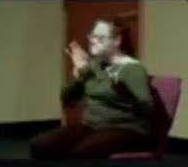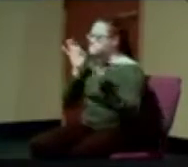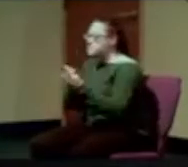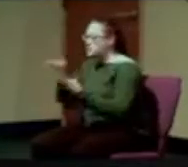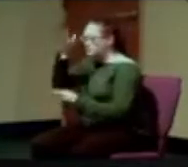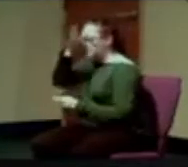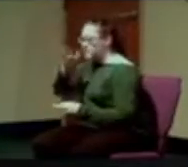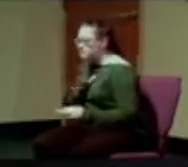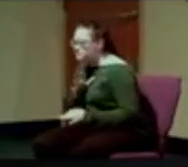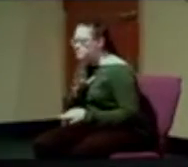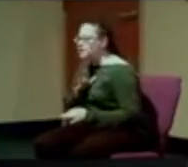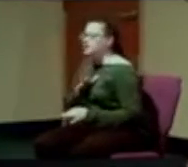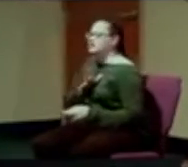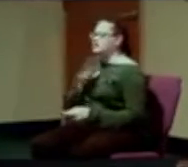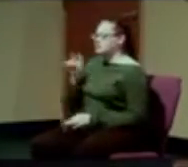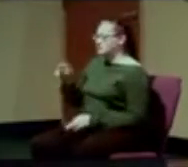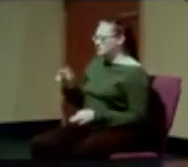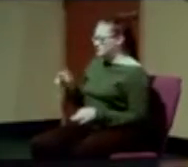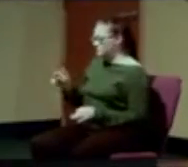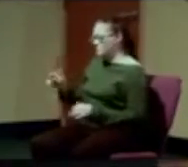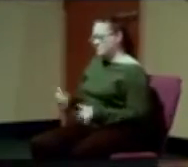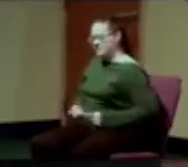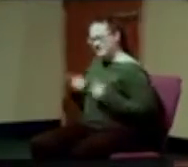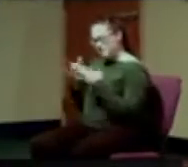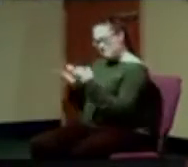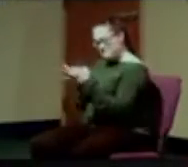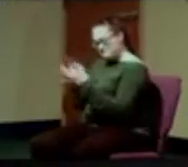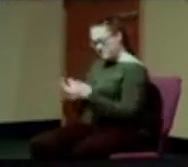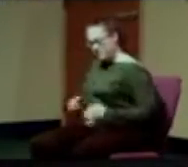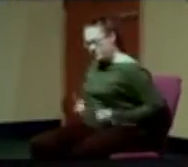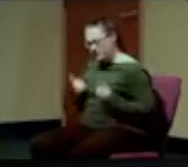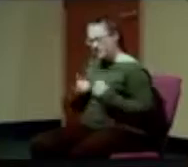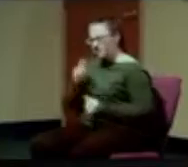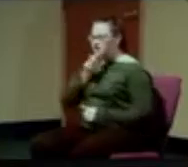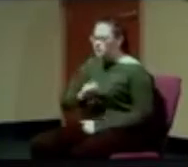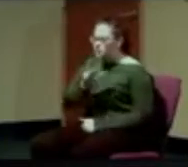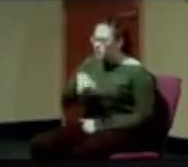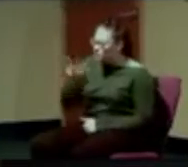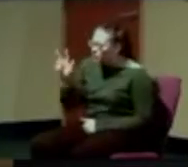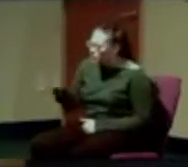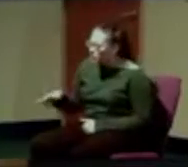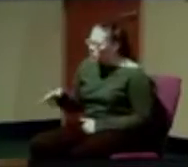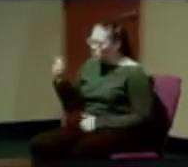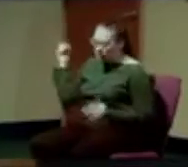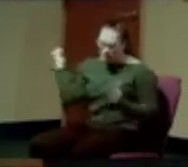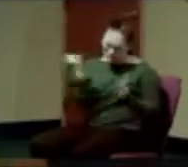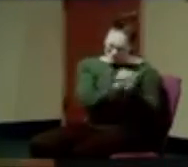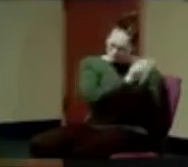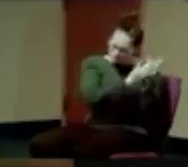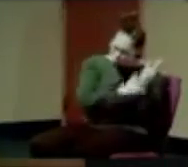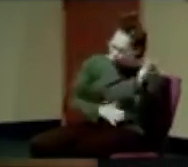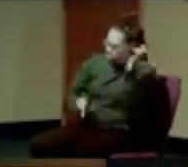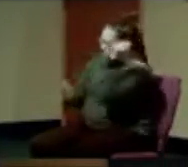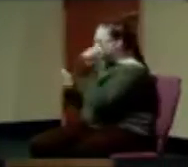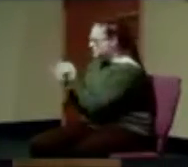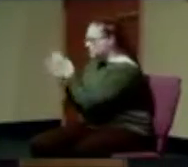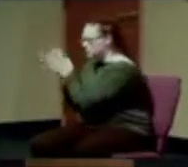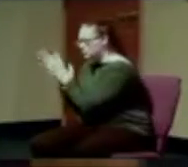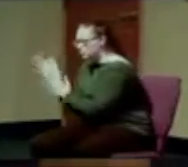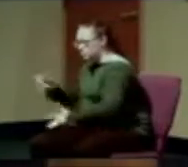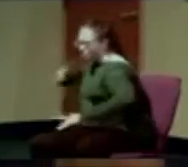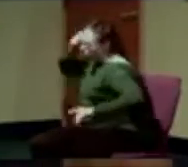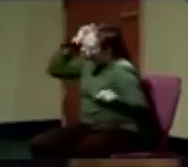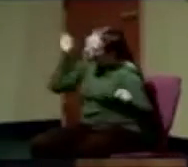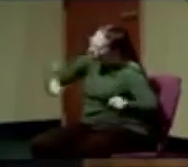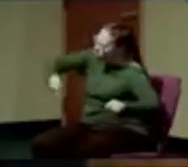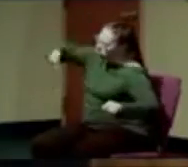and 33 years into his life, they crucified him on a Roman cross. They put nails in his hands. They whipped him on his back. They put a crown of thorns on his